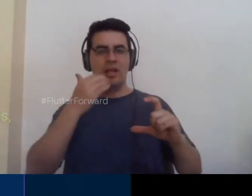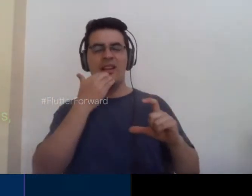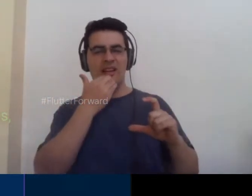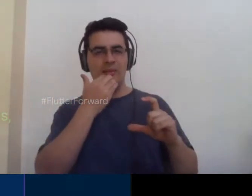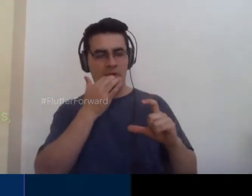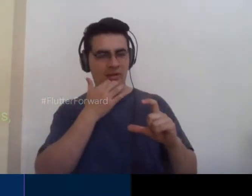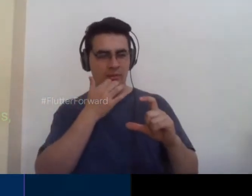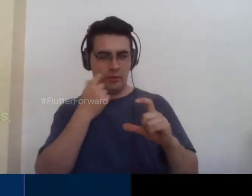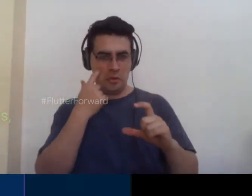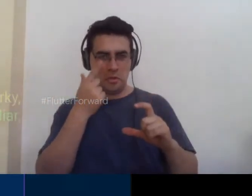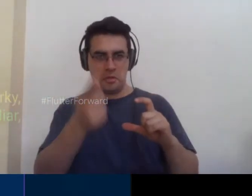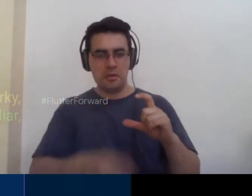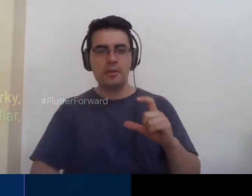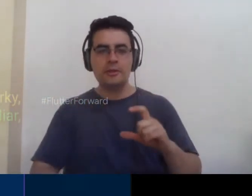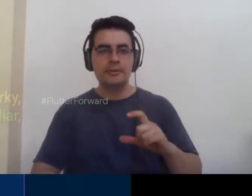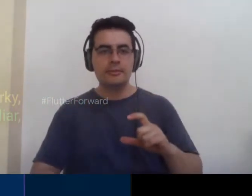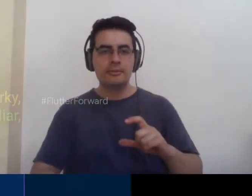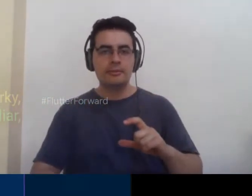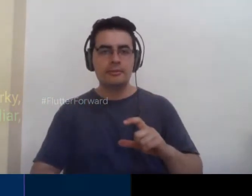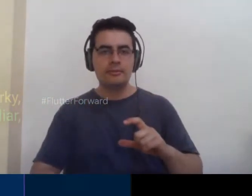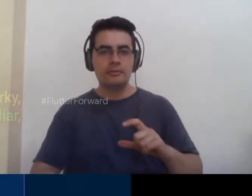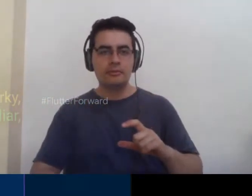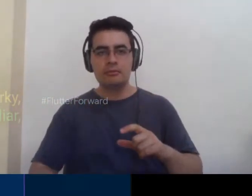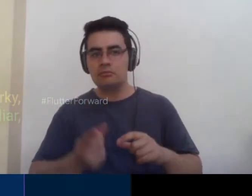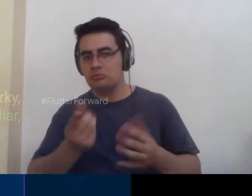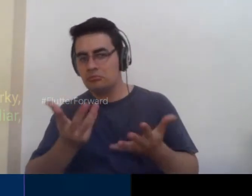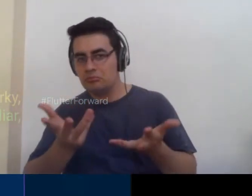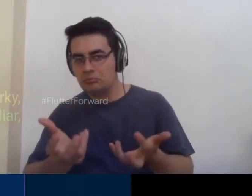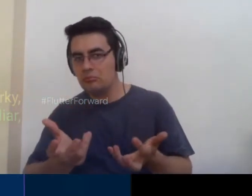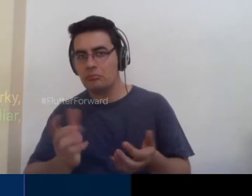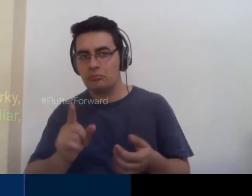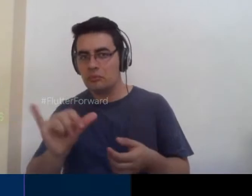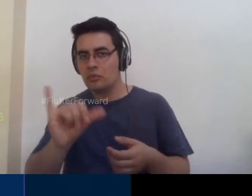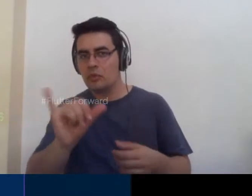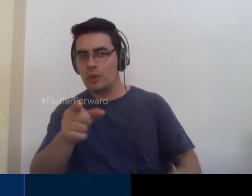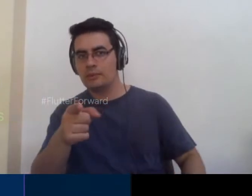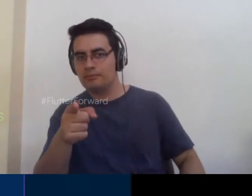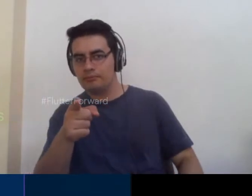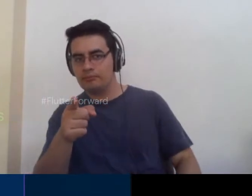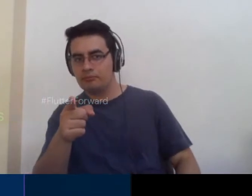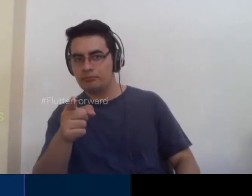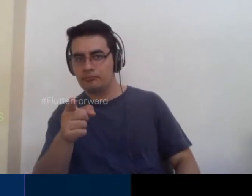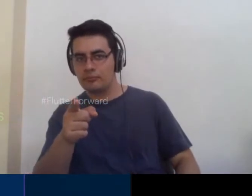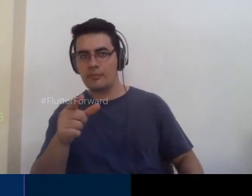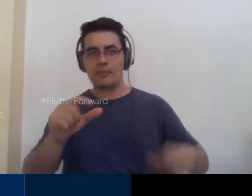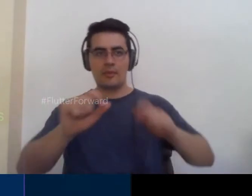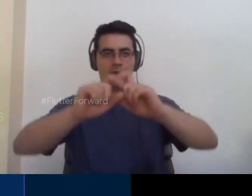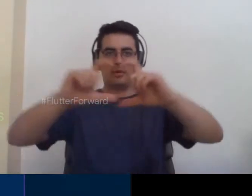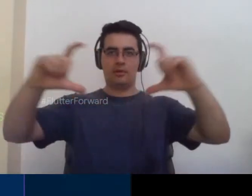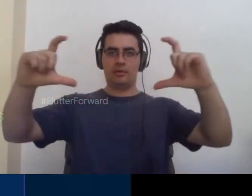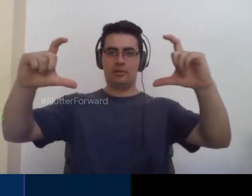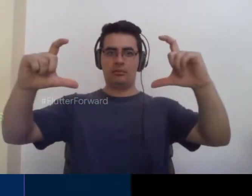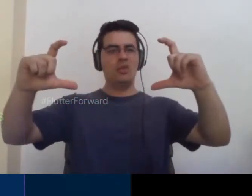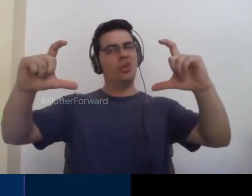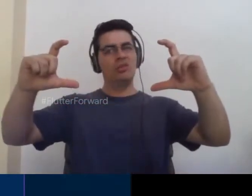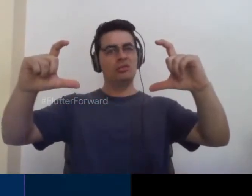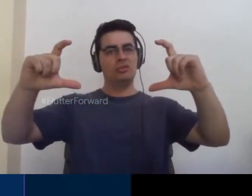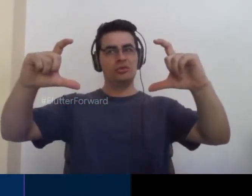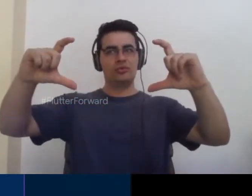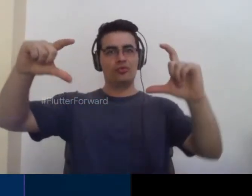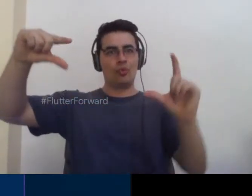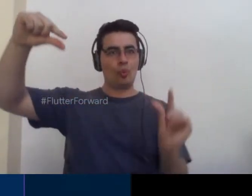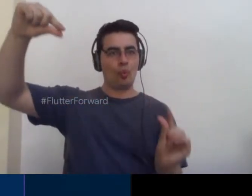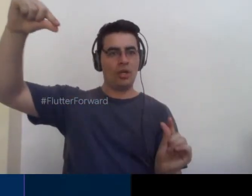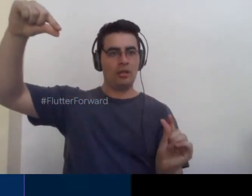the possibilities, let's say we wanted to make something a little quirky, like a button with 2 sharp corners and 2